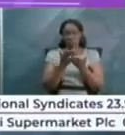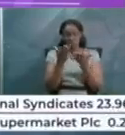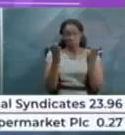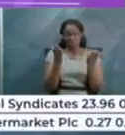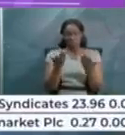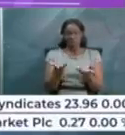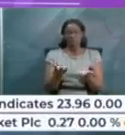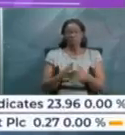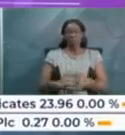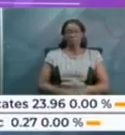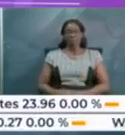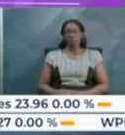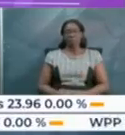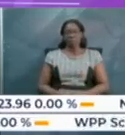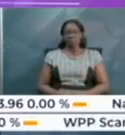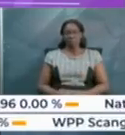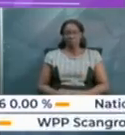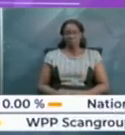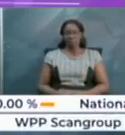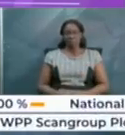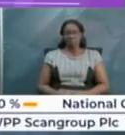air.